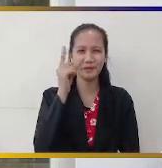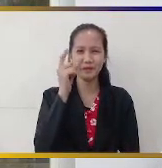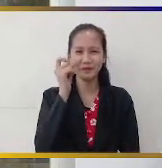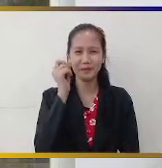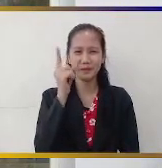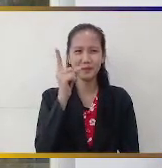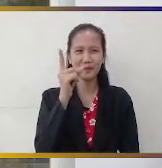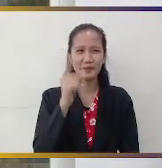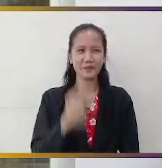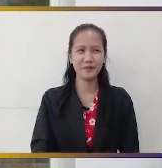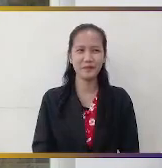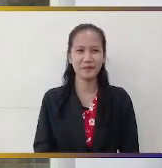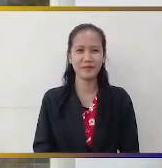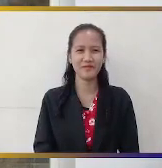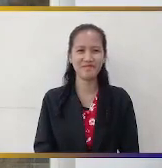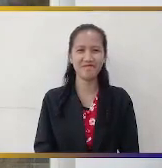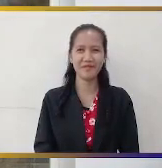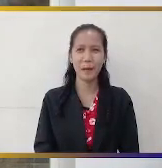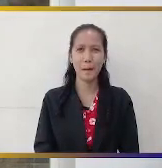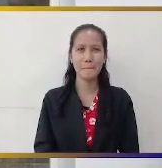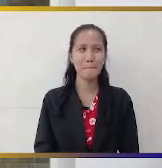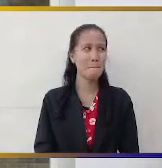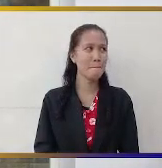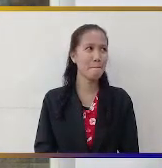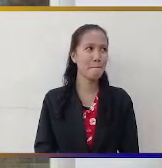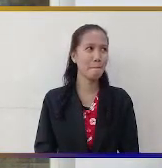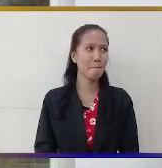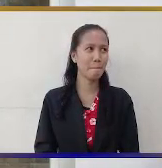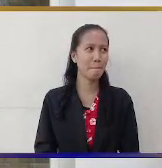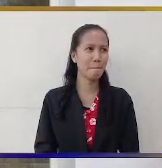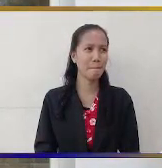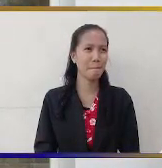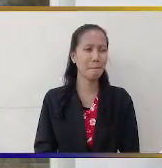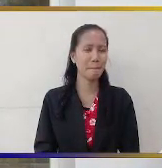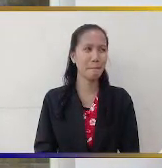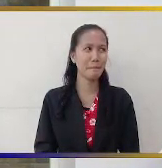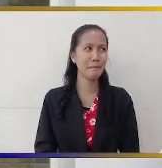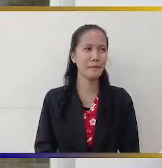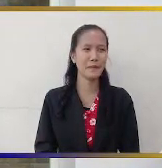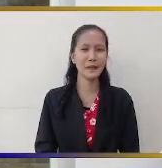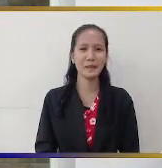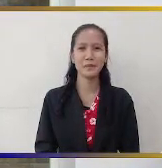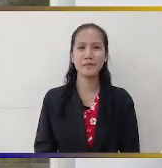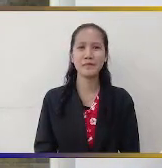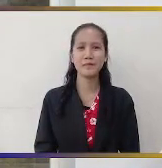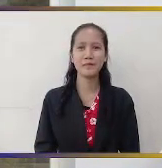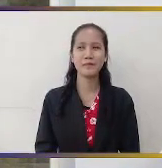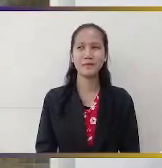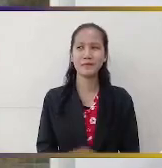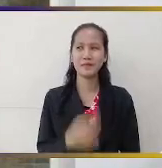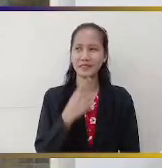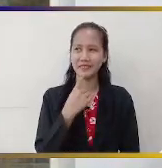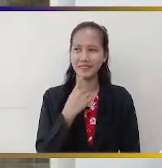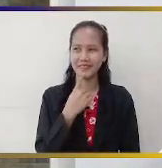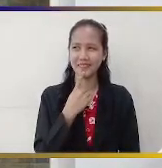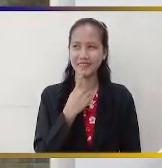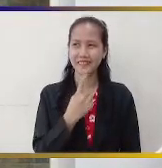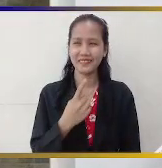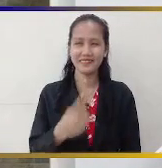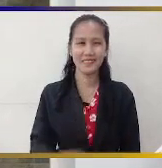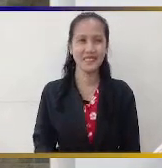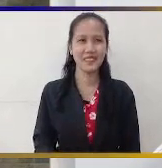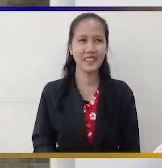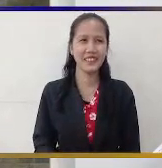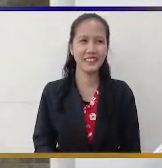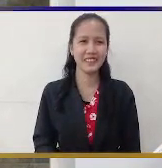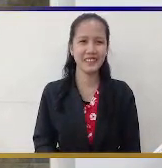it to tithe. I'm going to give my 10% and a little above that. Then I'm going to give an offering. I'm going to look around for somebody that needs help.